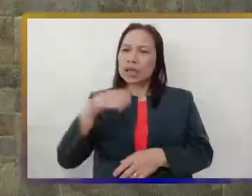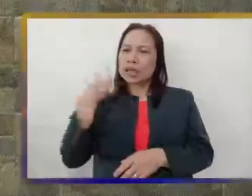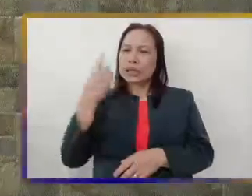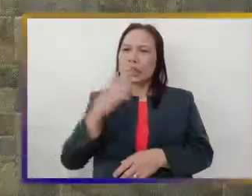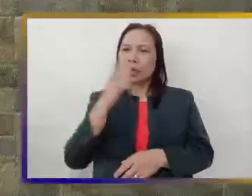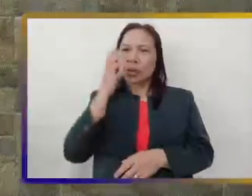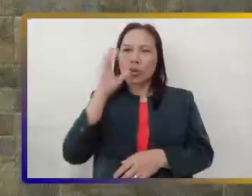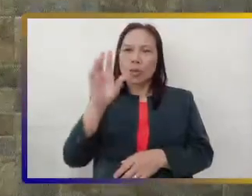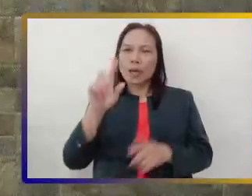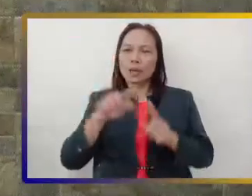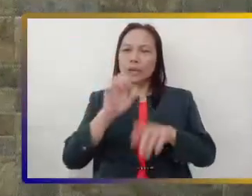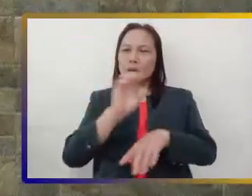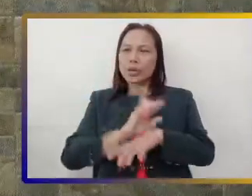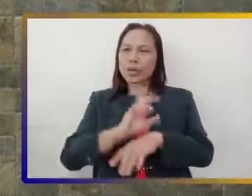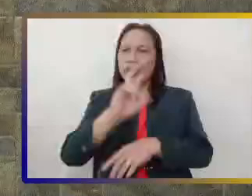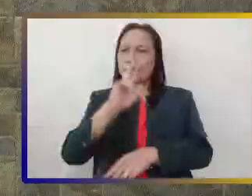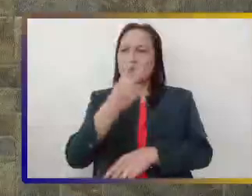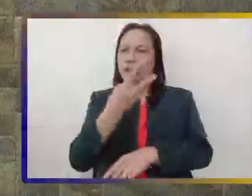lordurch